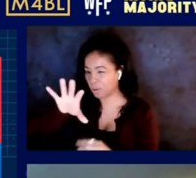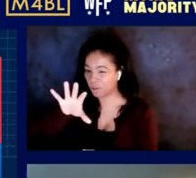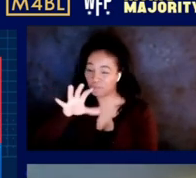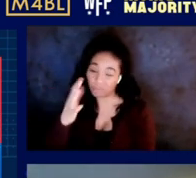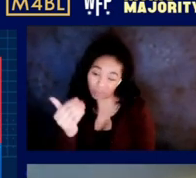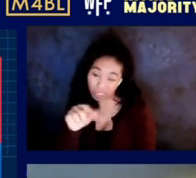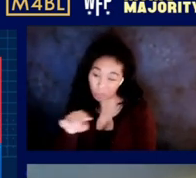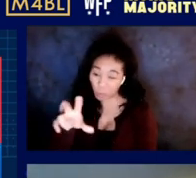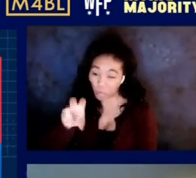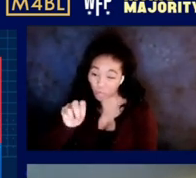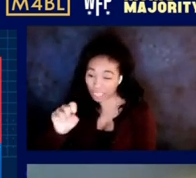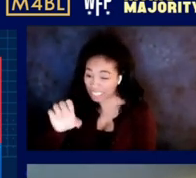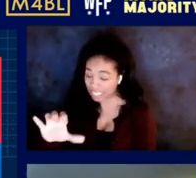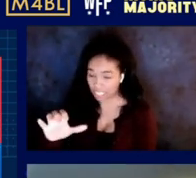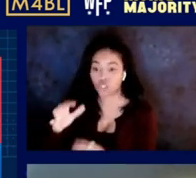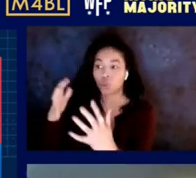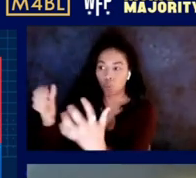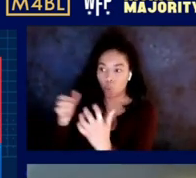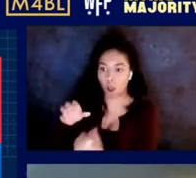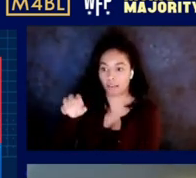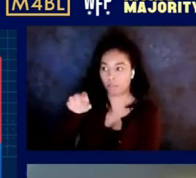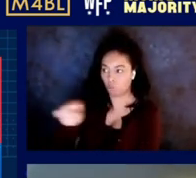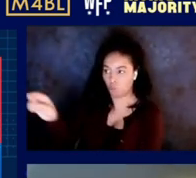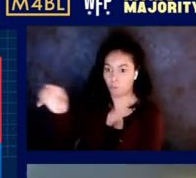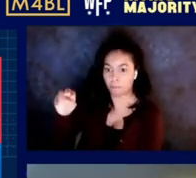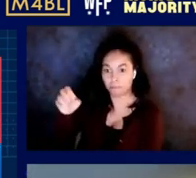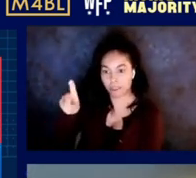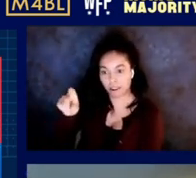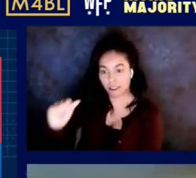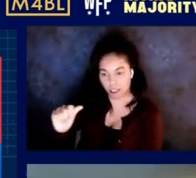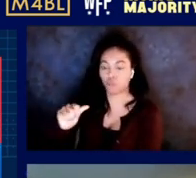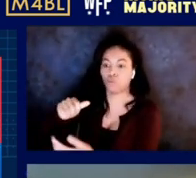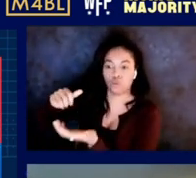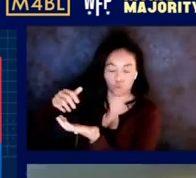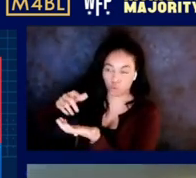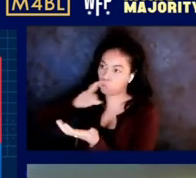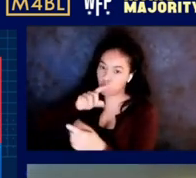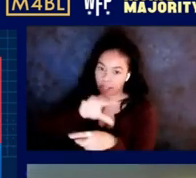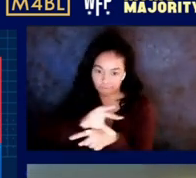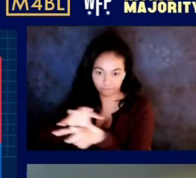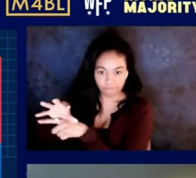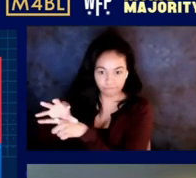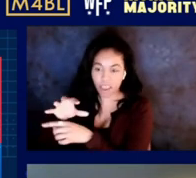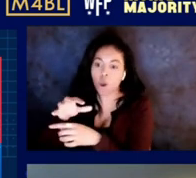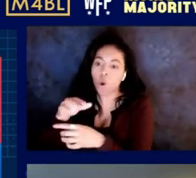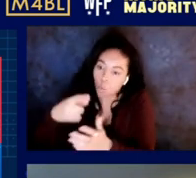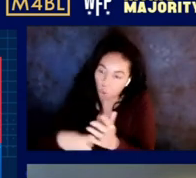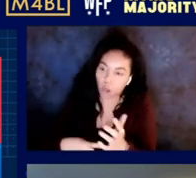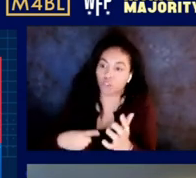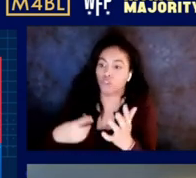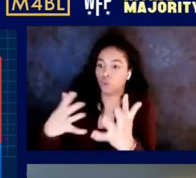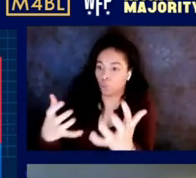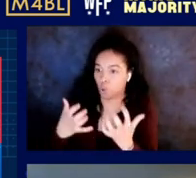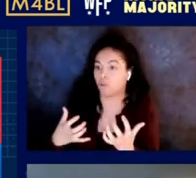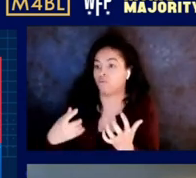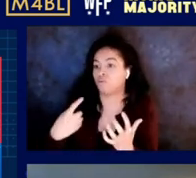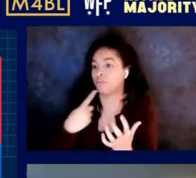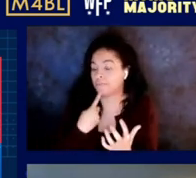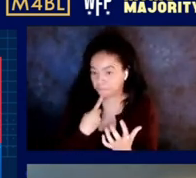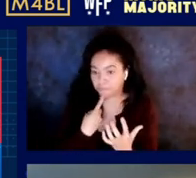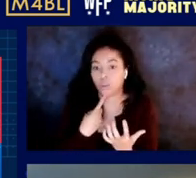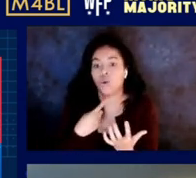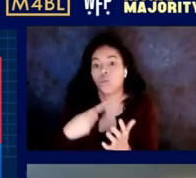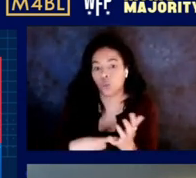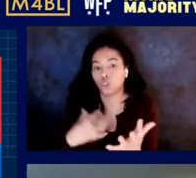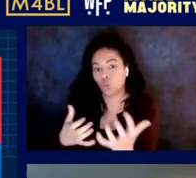that the media is going to capture on what you're going to say and what you want them to cover, right? So it's really important that